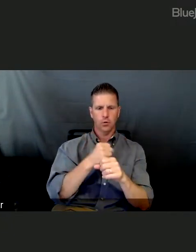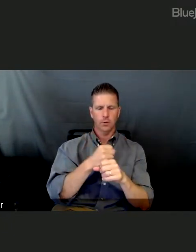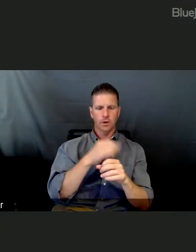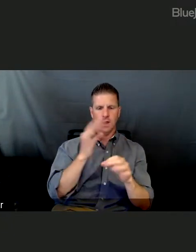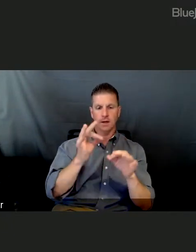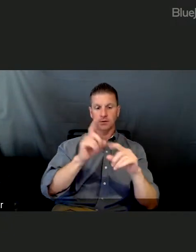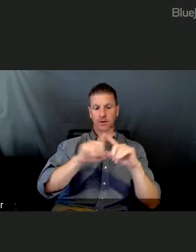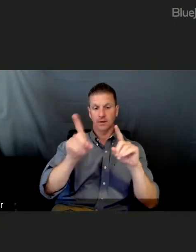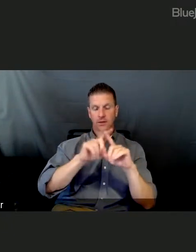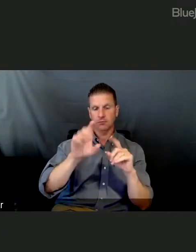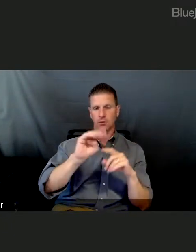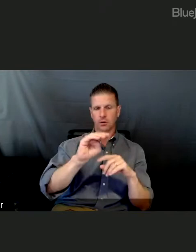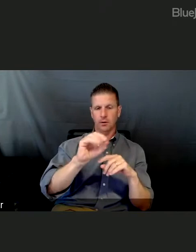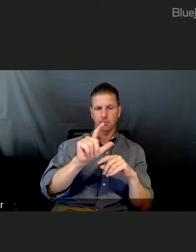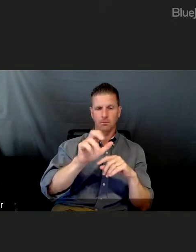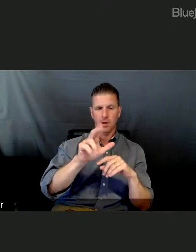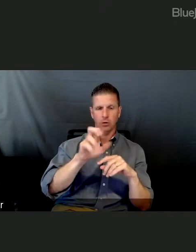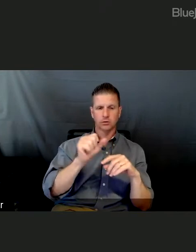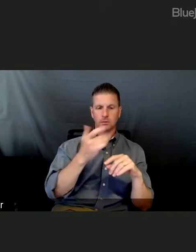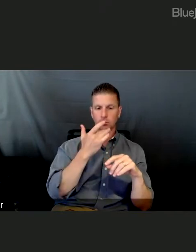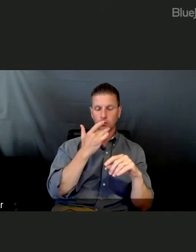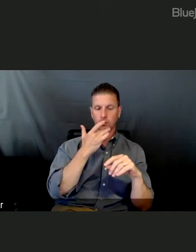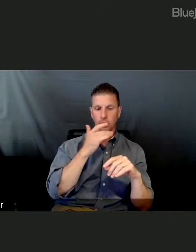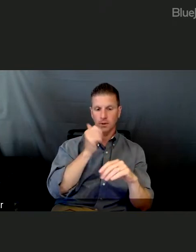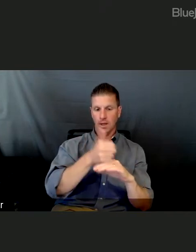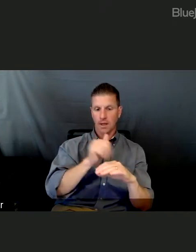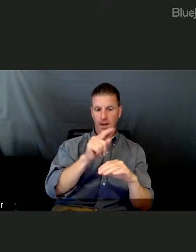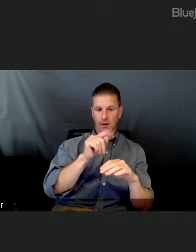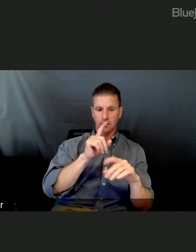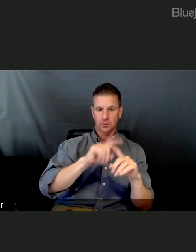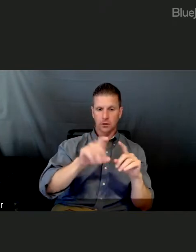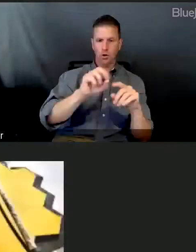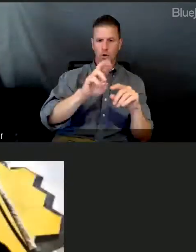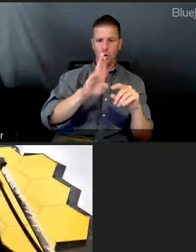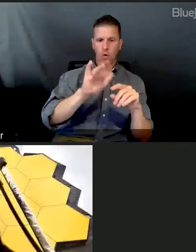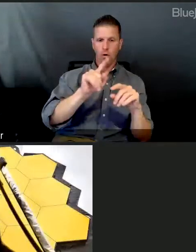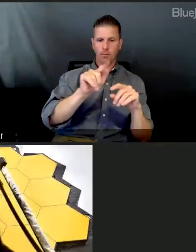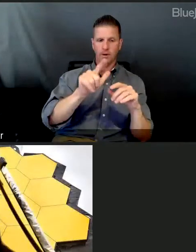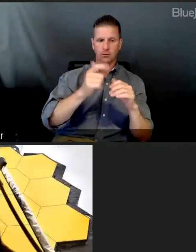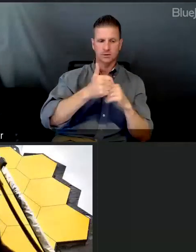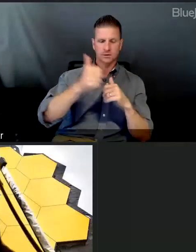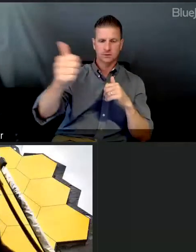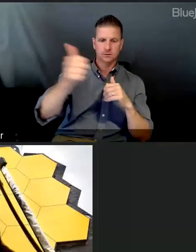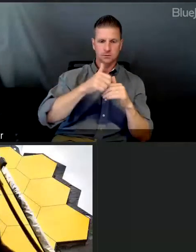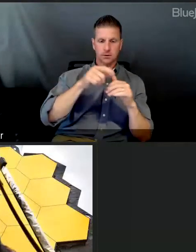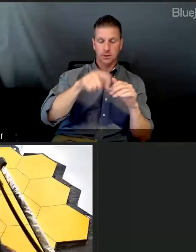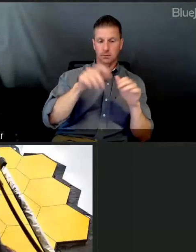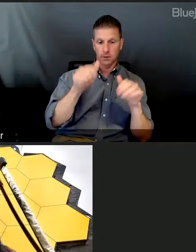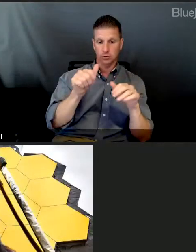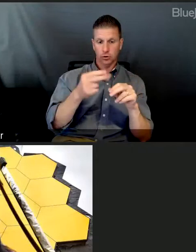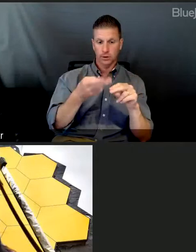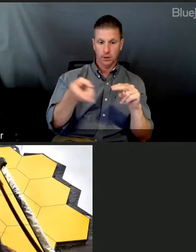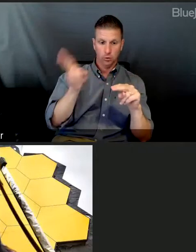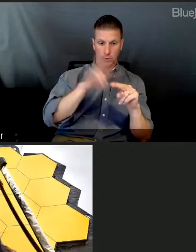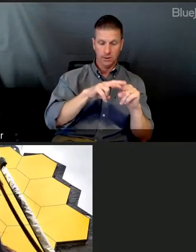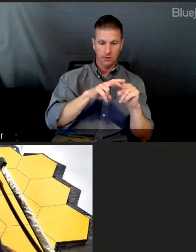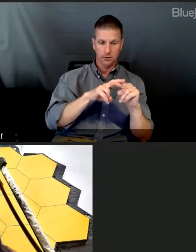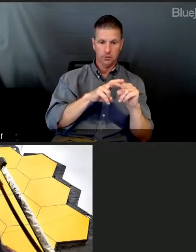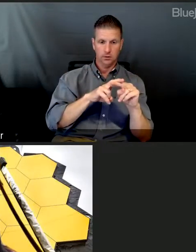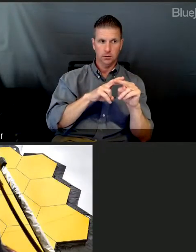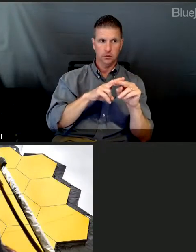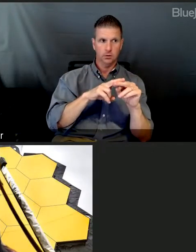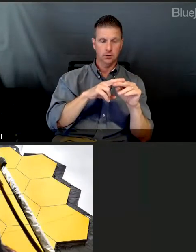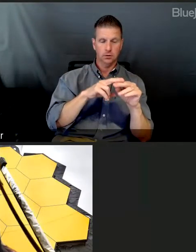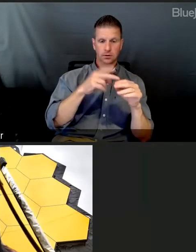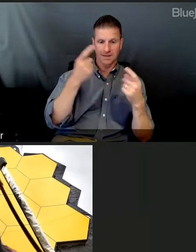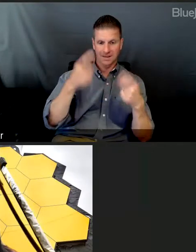different molecules preferentially land at certain orbital distances, does this potentially increase the